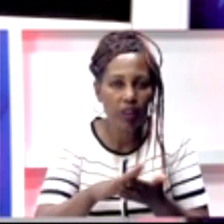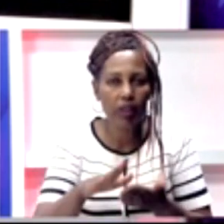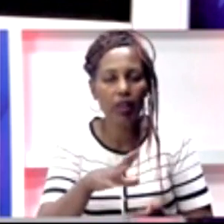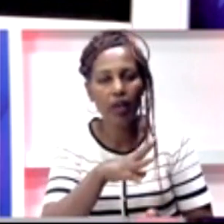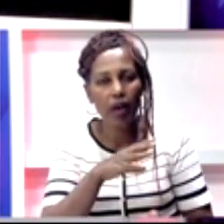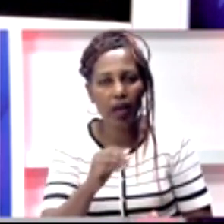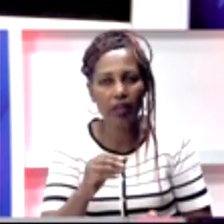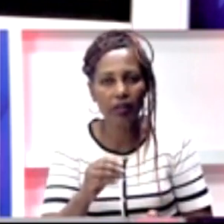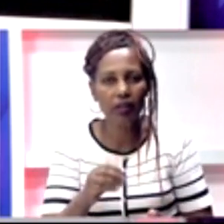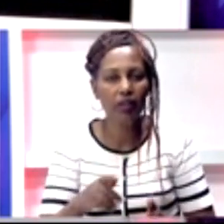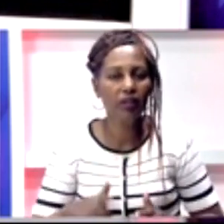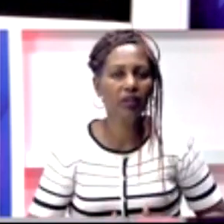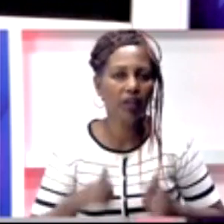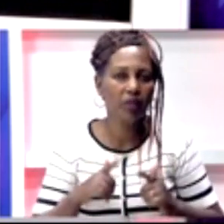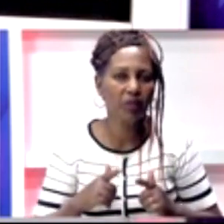dirty.